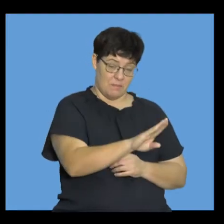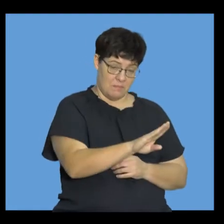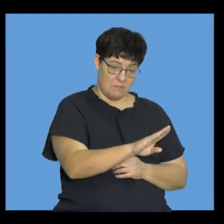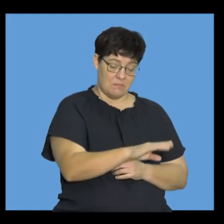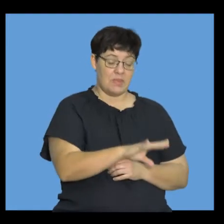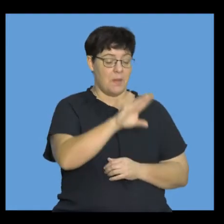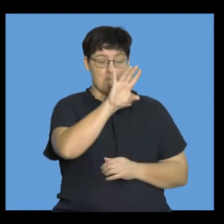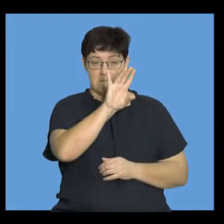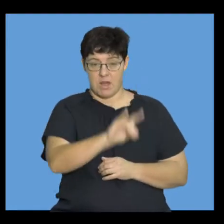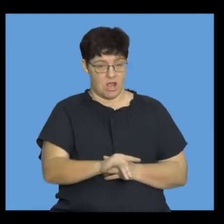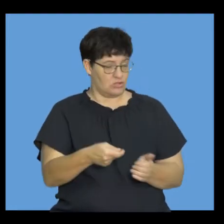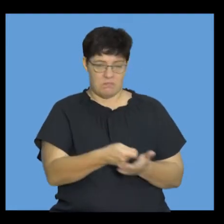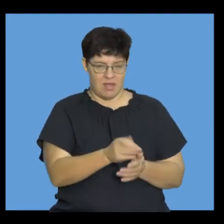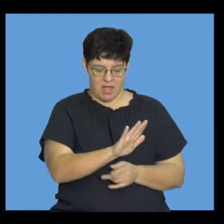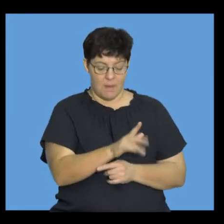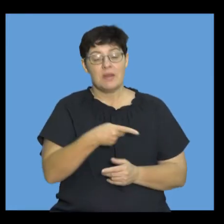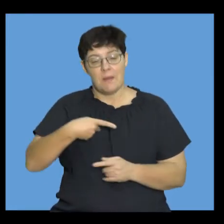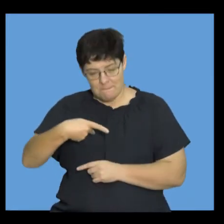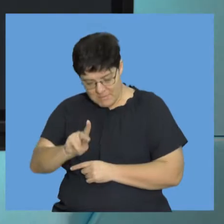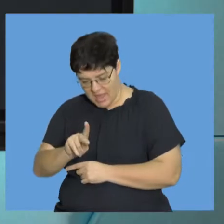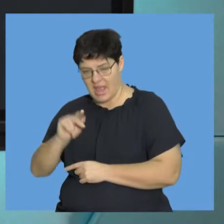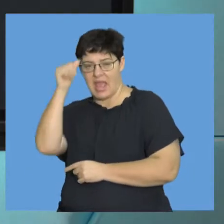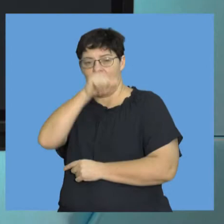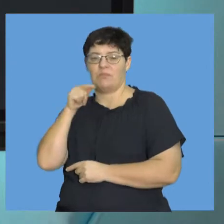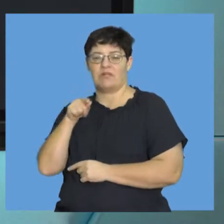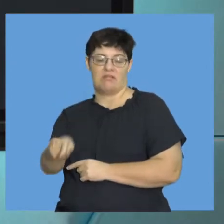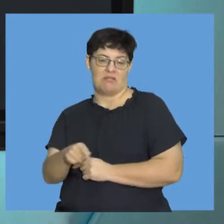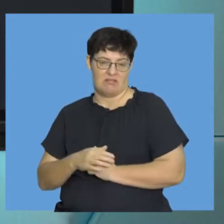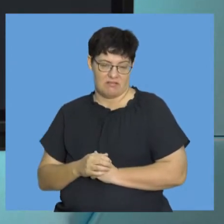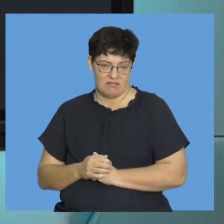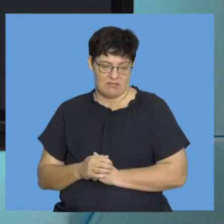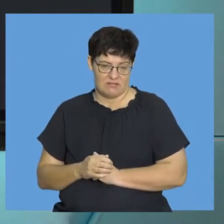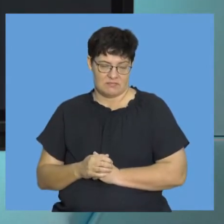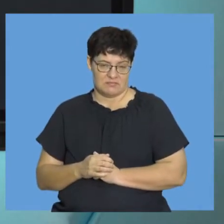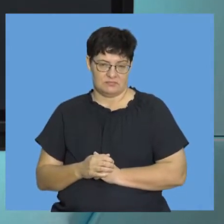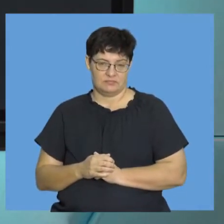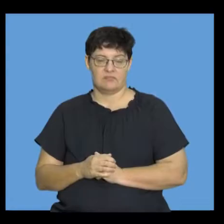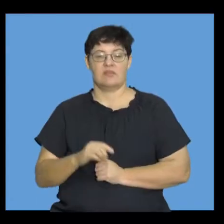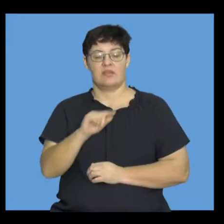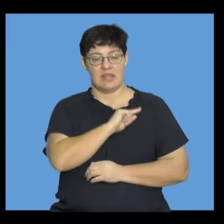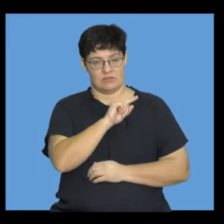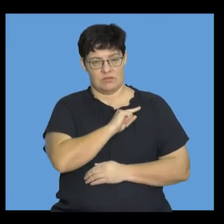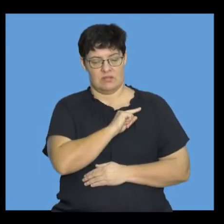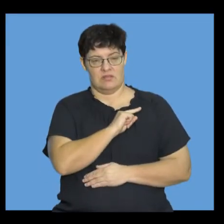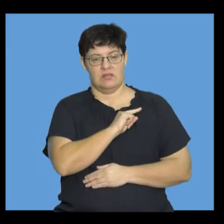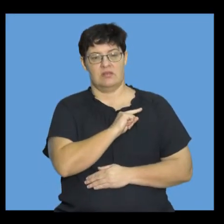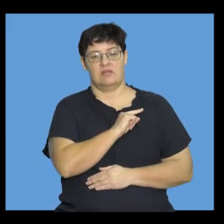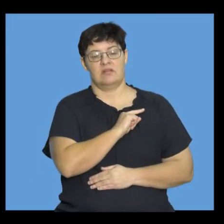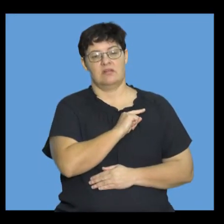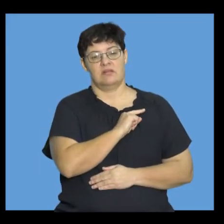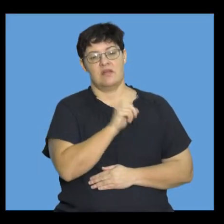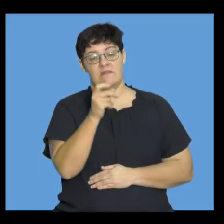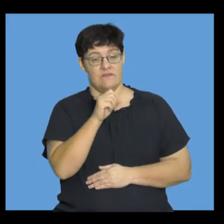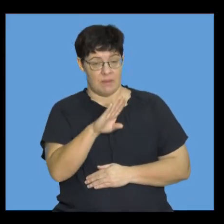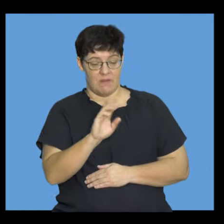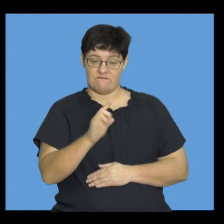You will only pay not in March, but in April. Therefore, you see February first payment